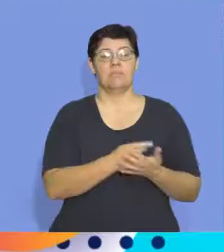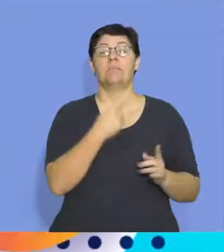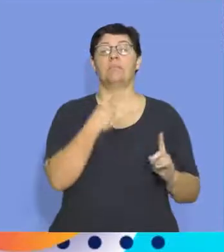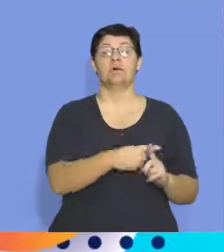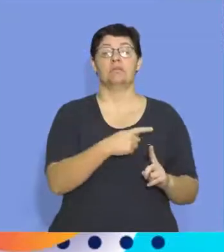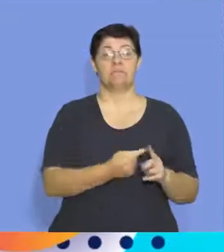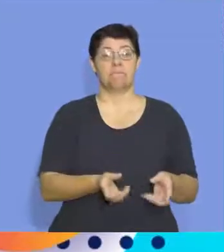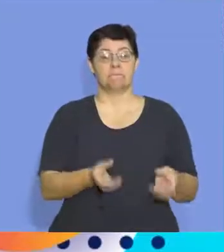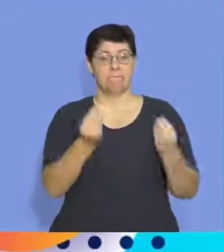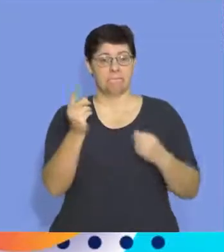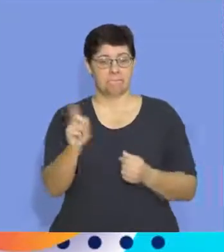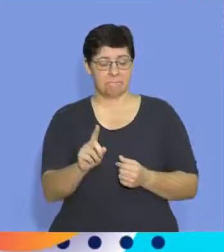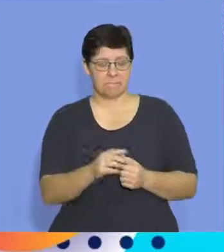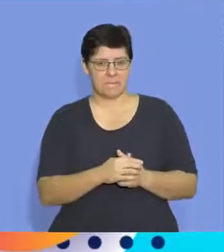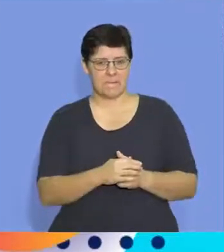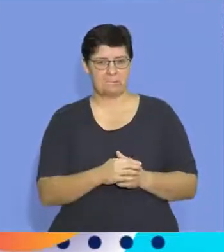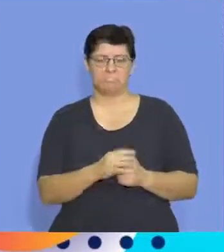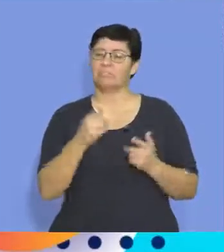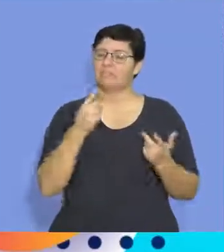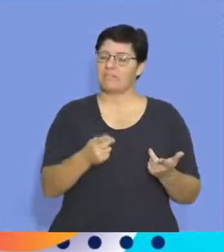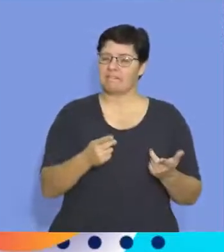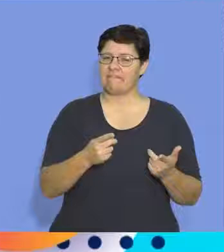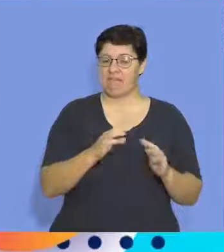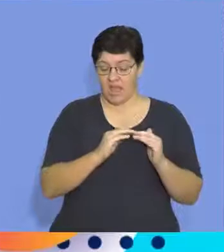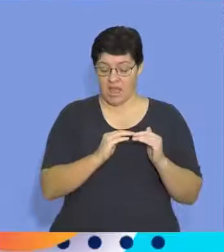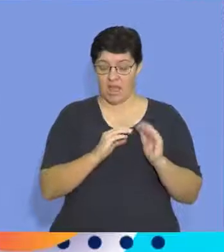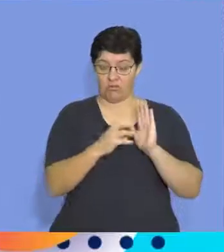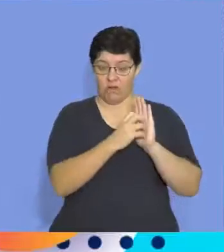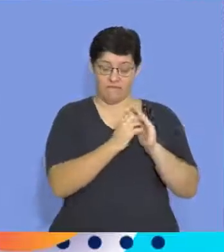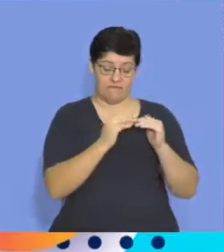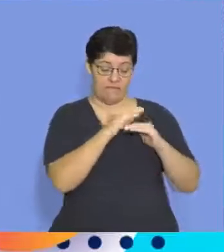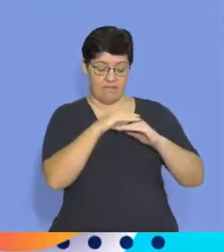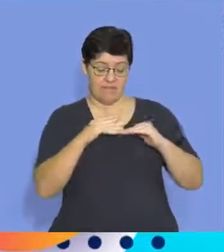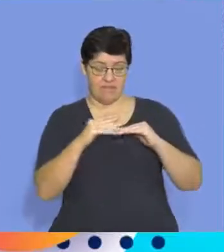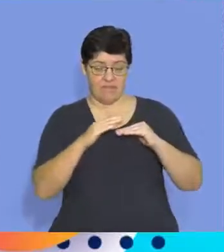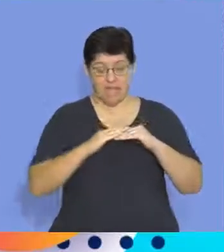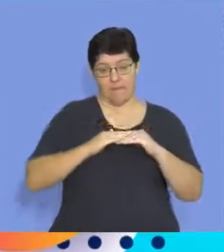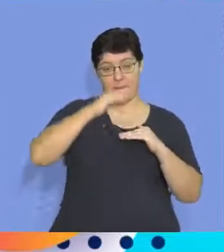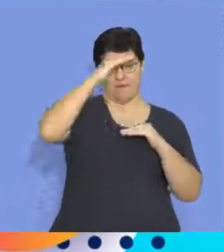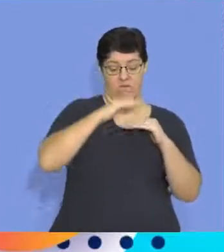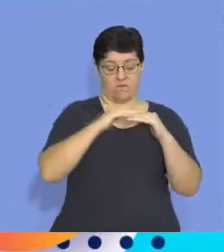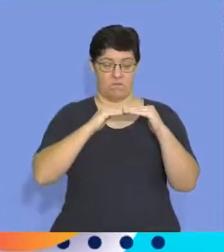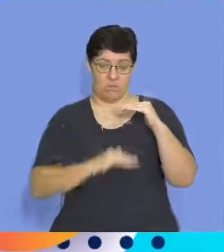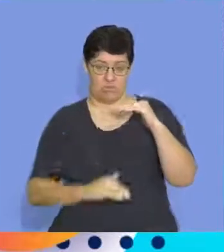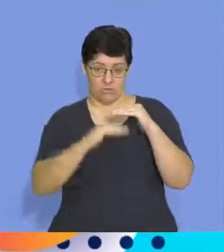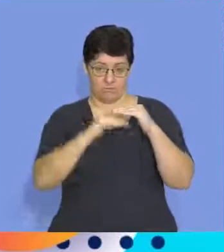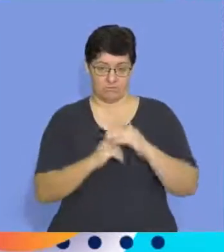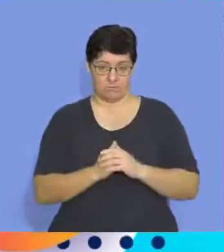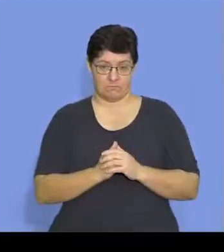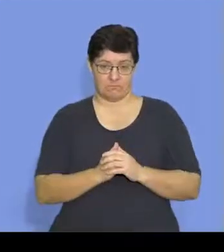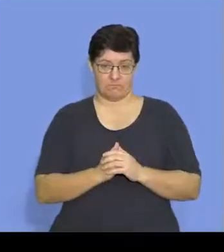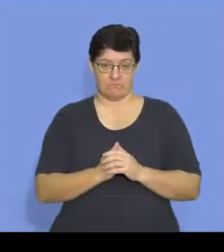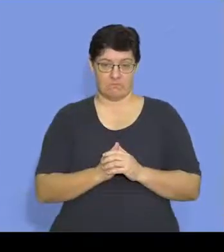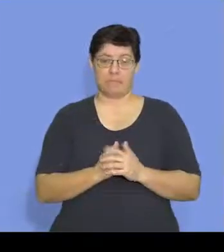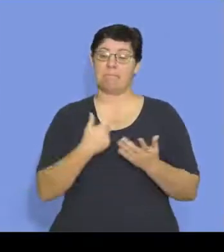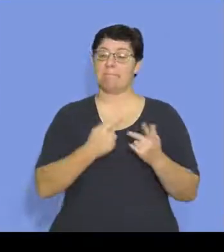positive, that's going to determine whether the graph sits above the x-axis or below the x-axis. So let's take up